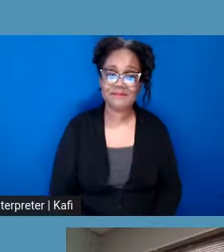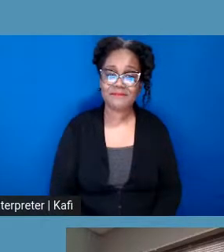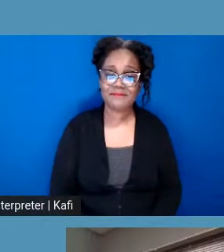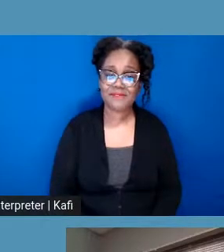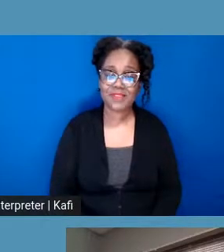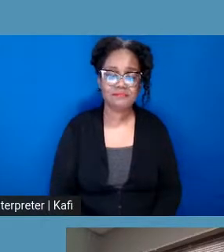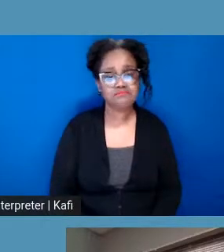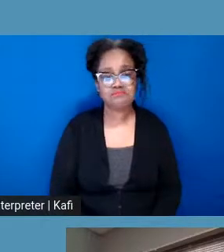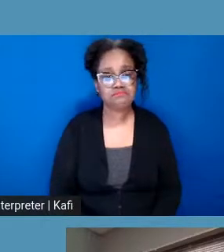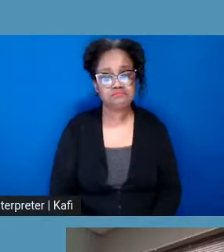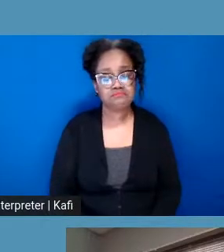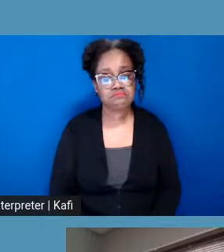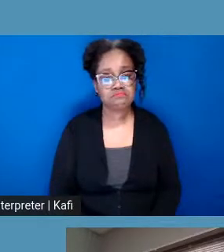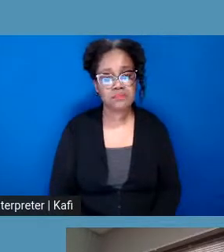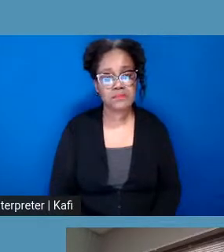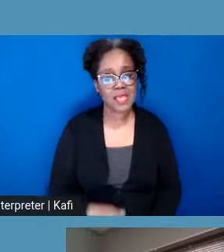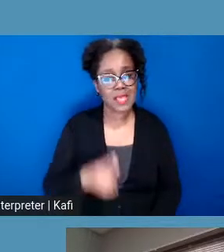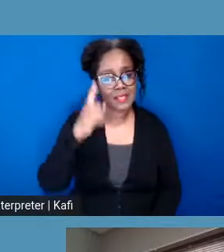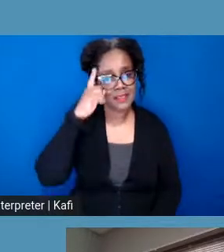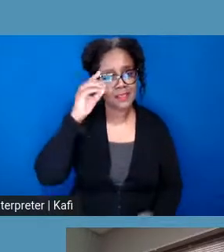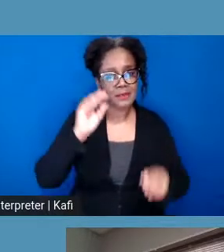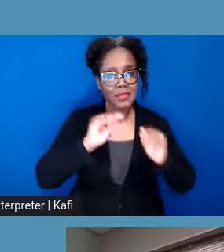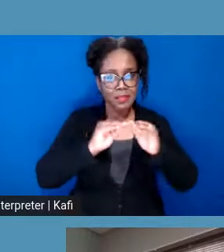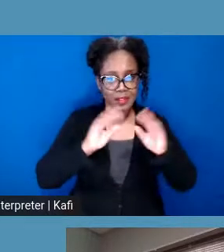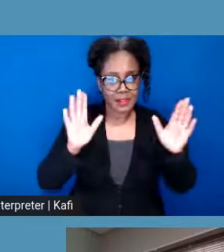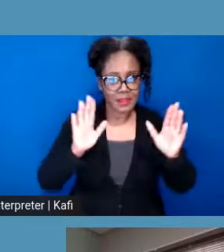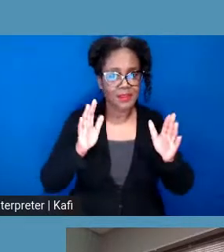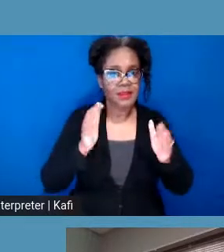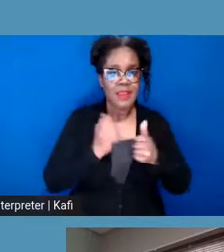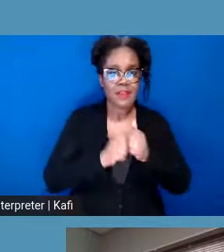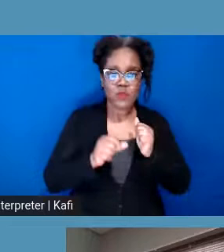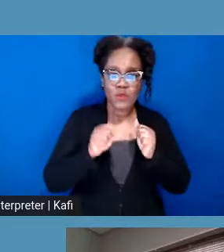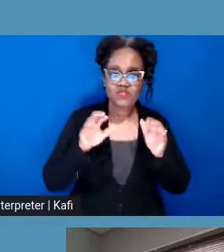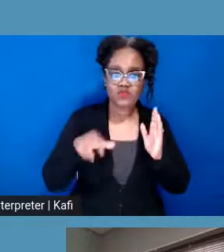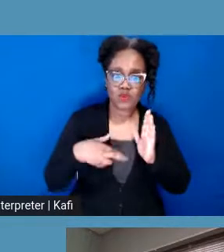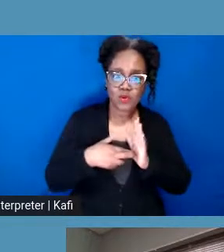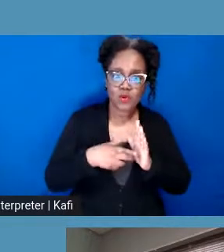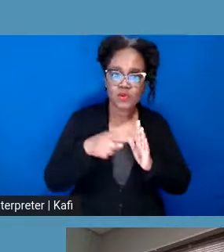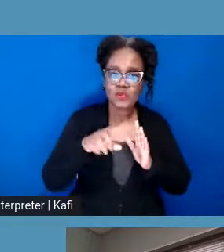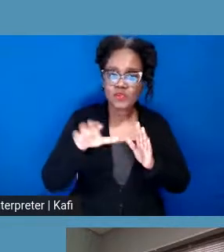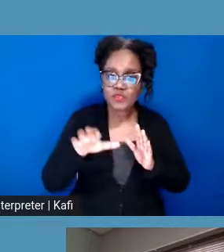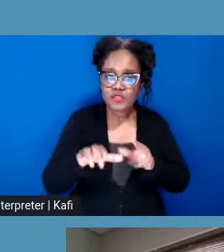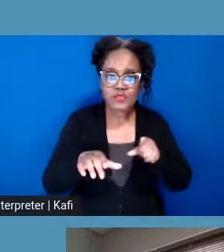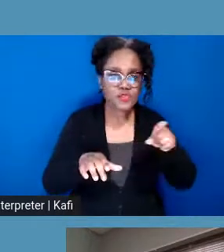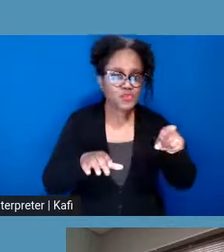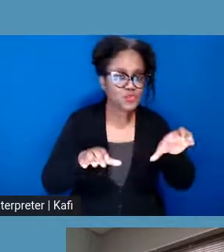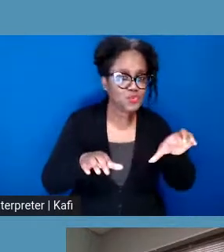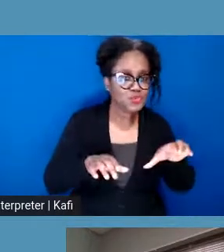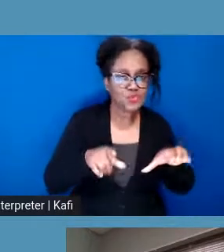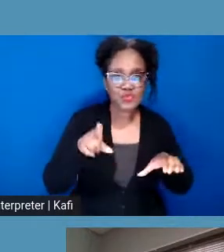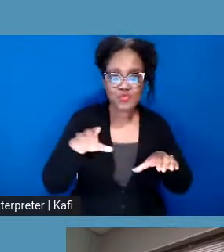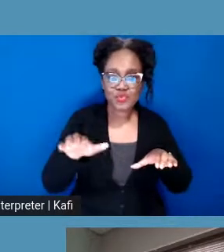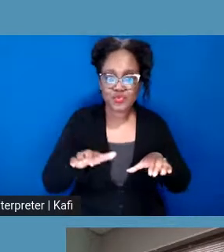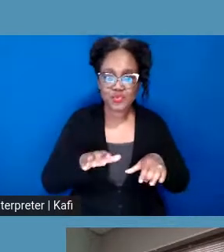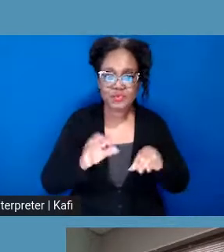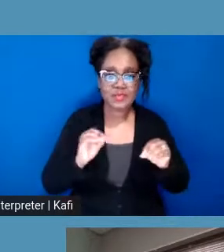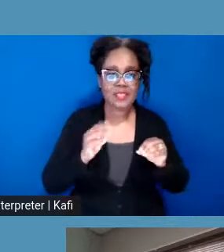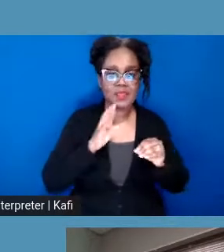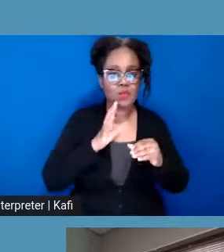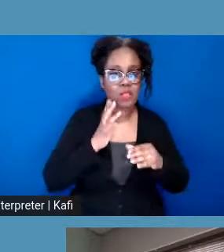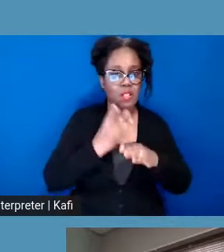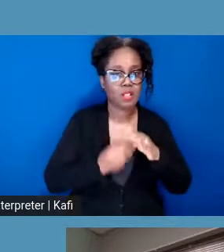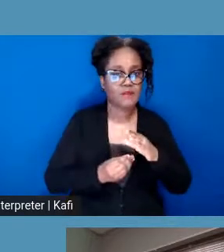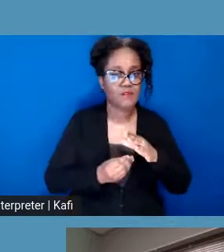I guess just being very clear about what everyone should be doing, so that nothing kind of falls through the cracks. But yeah,